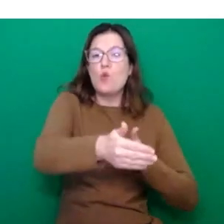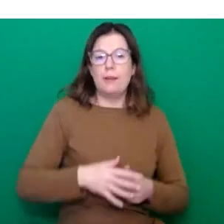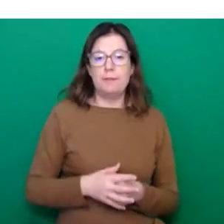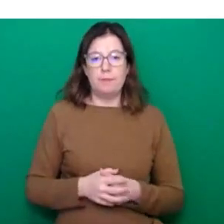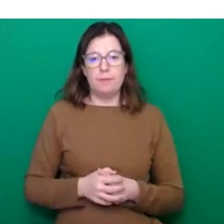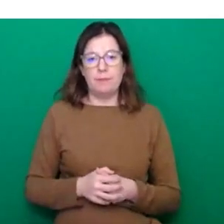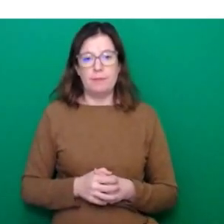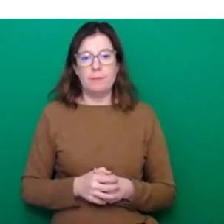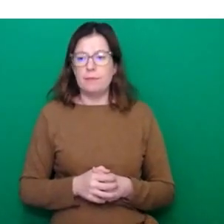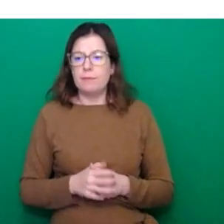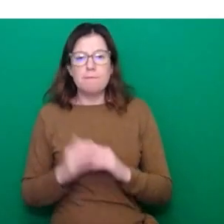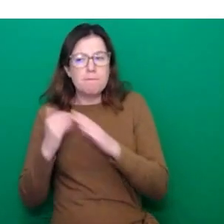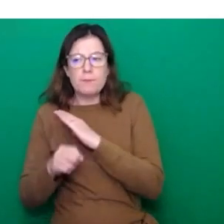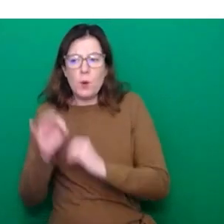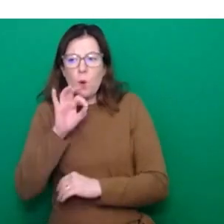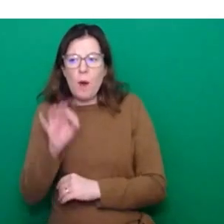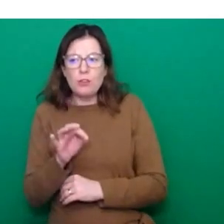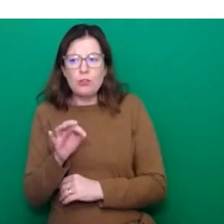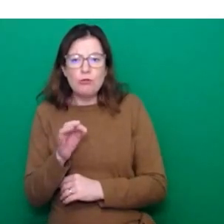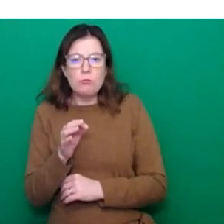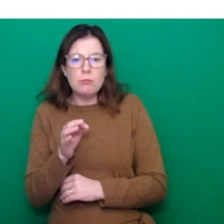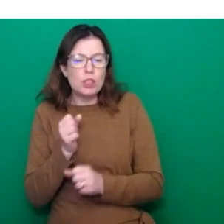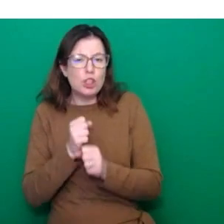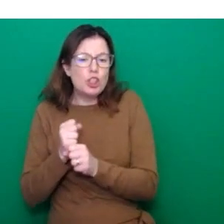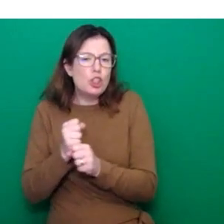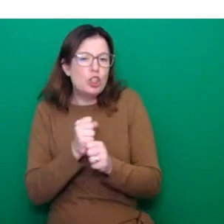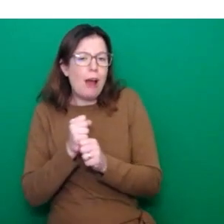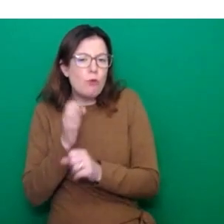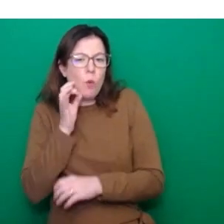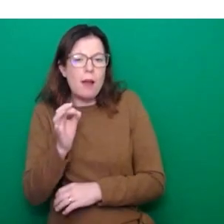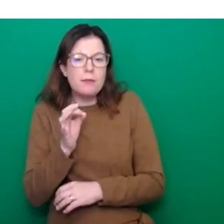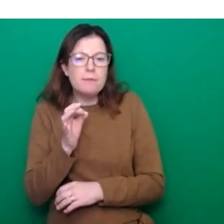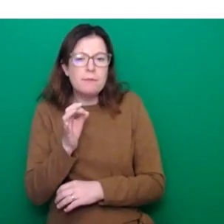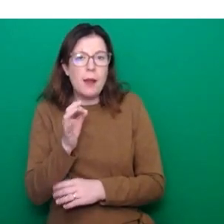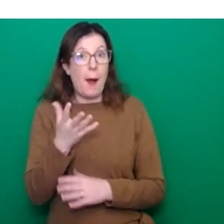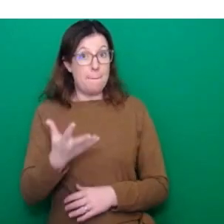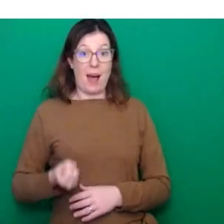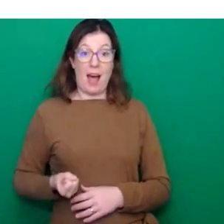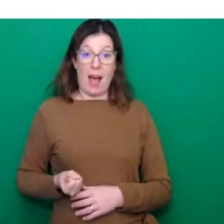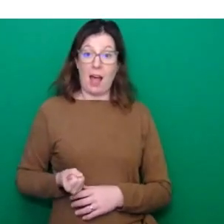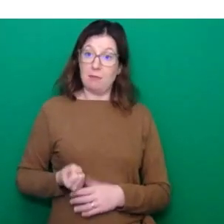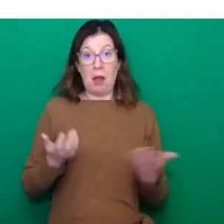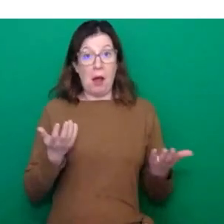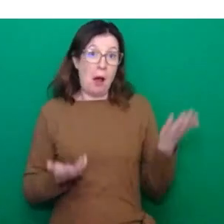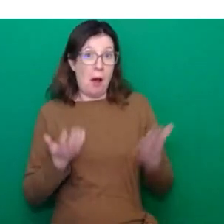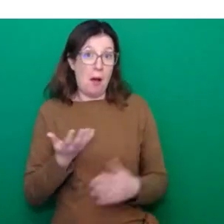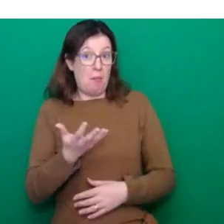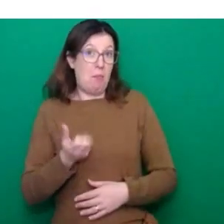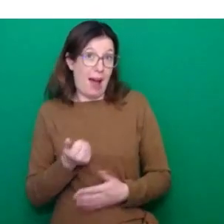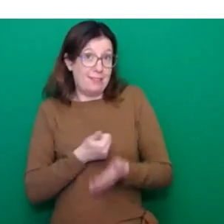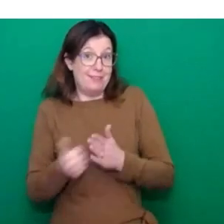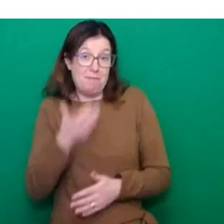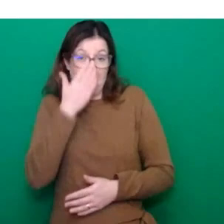we've had a couple of questions. Some of them are a bit more general. We've had a question about what's the pay. I mean, that's a reasonable question about anything.